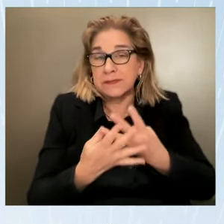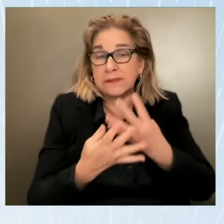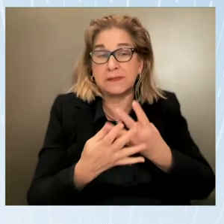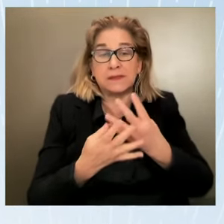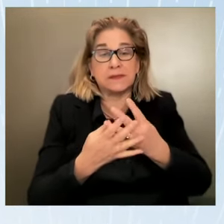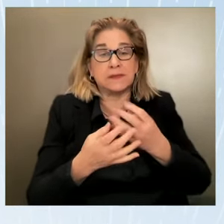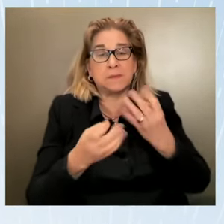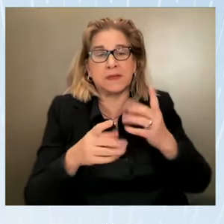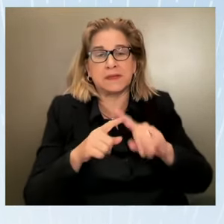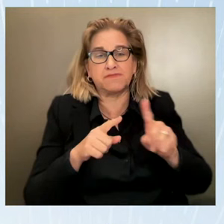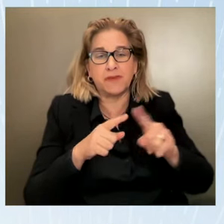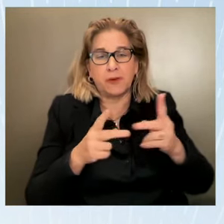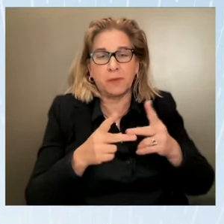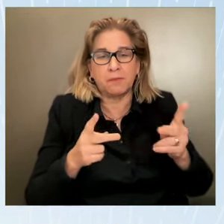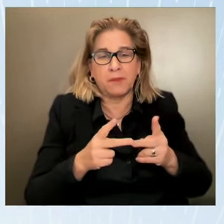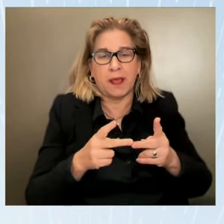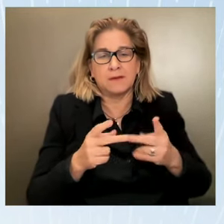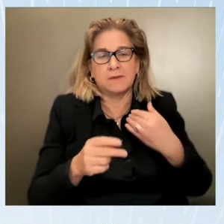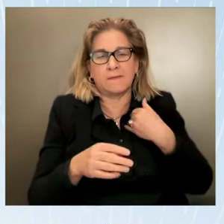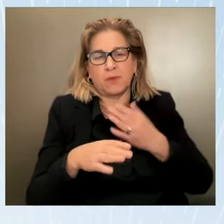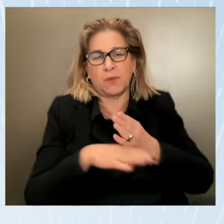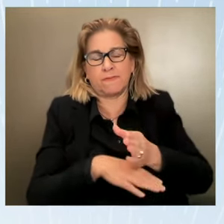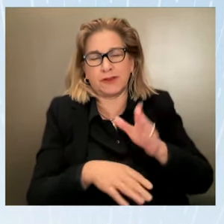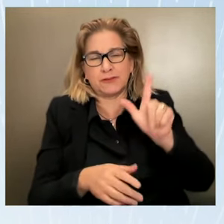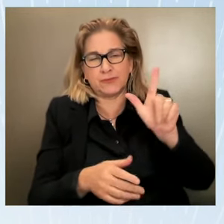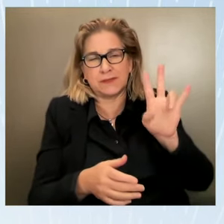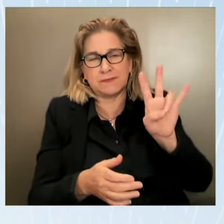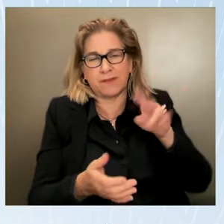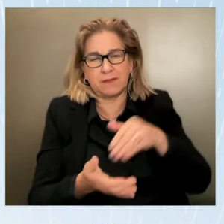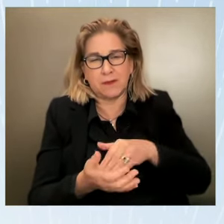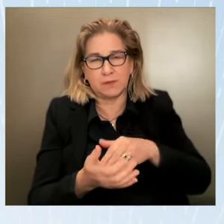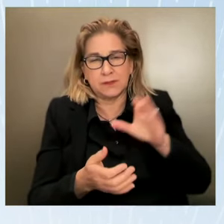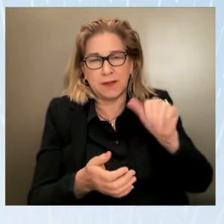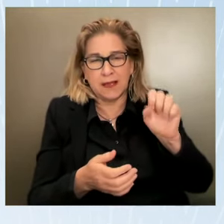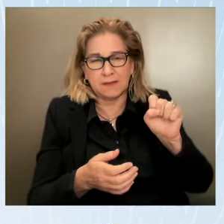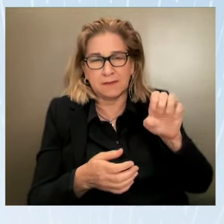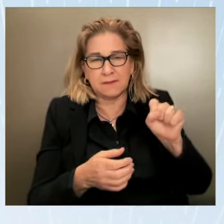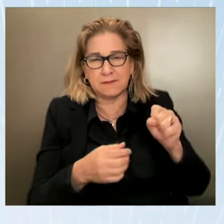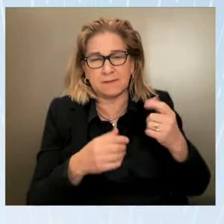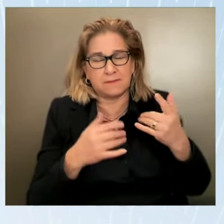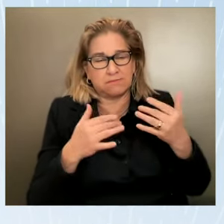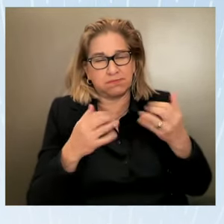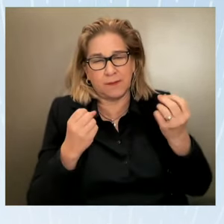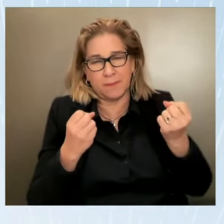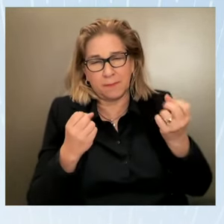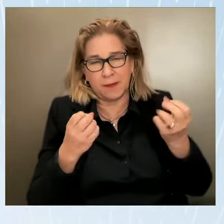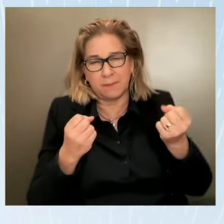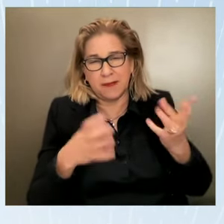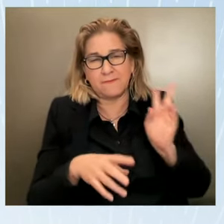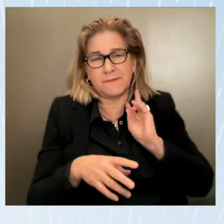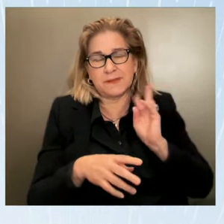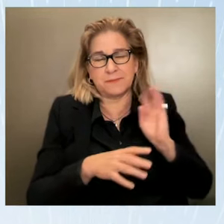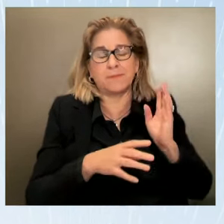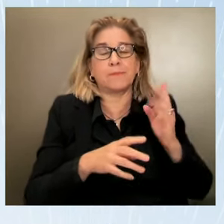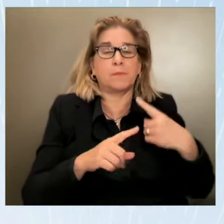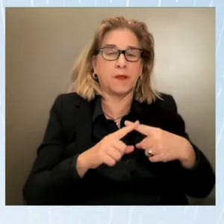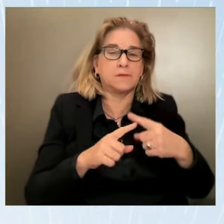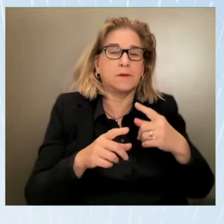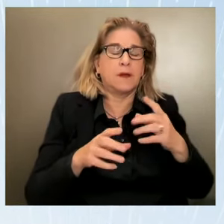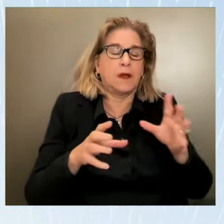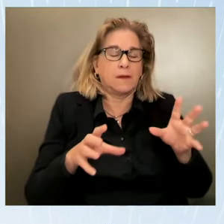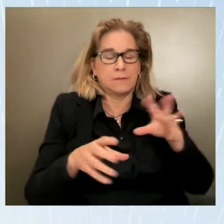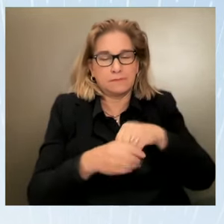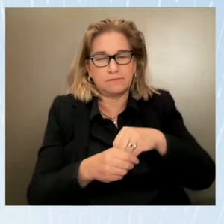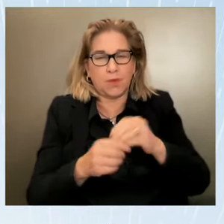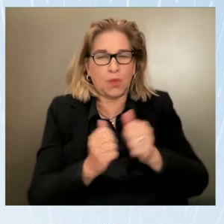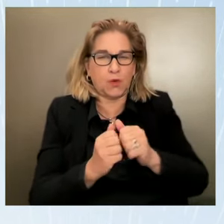evidence when victims consent to assist in criminal prosecution of traffickers. They train law enforcement, medical providers to